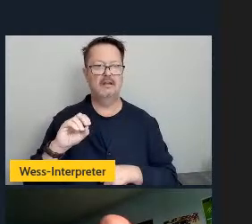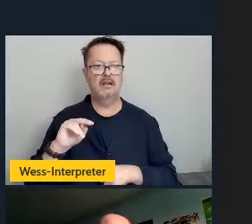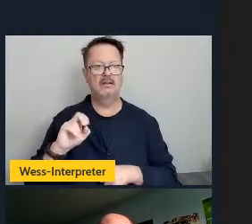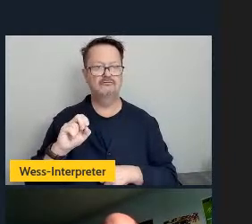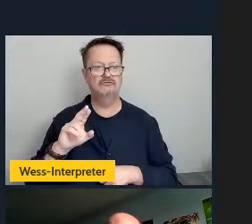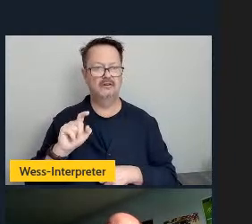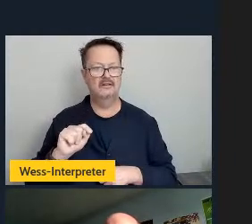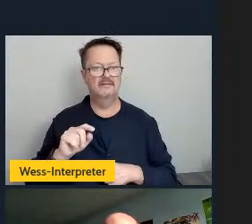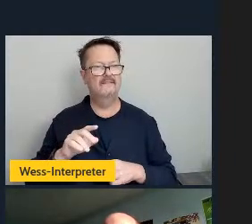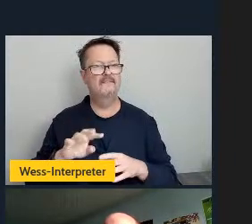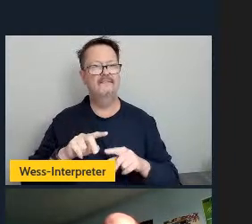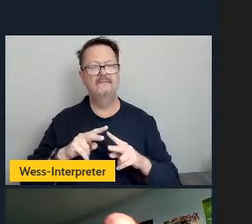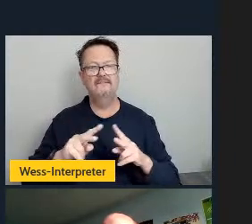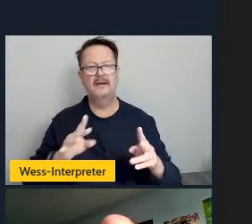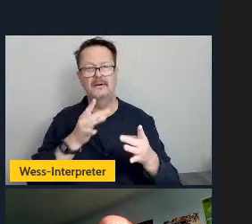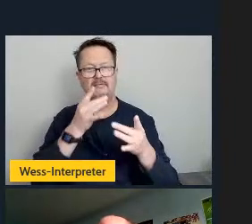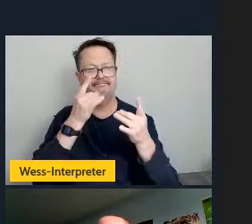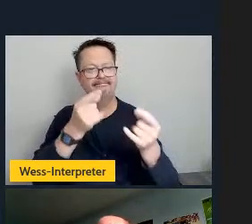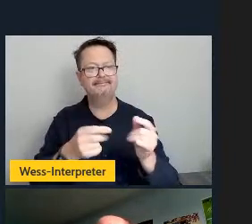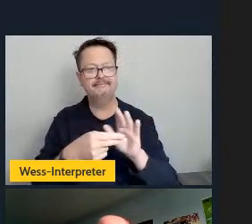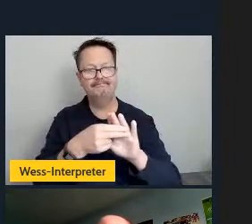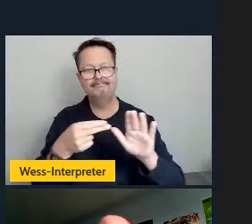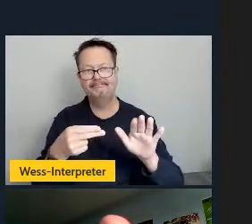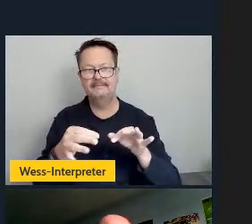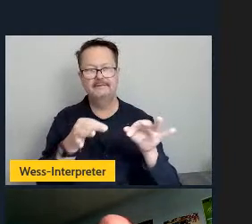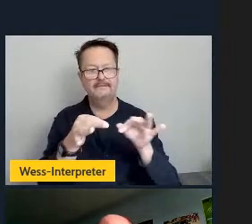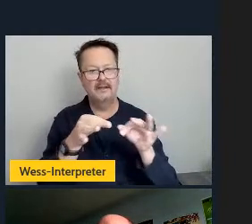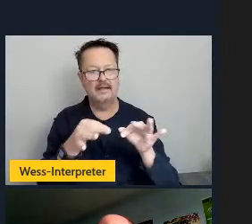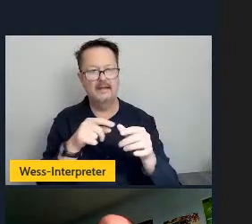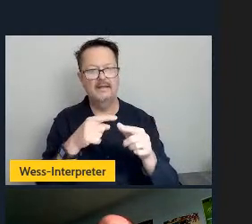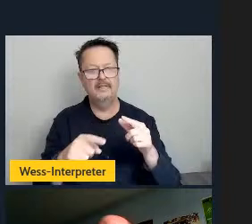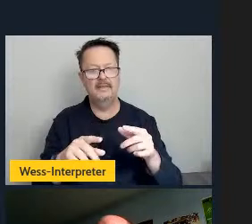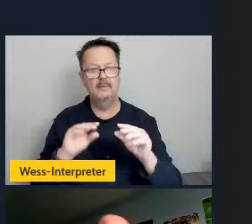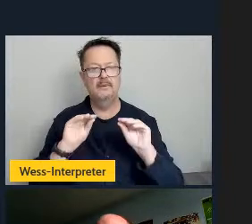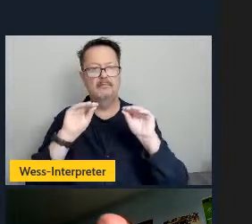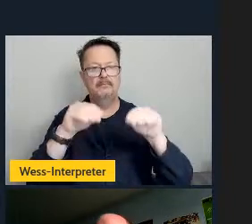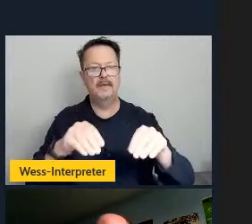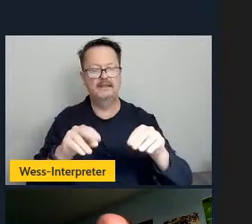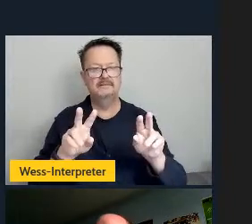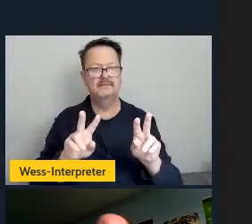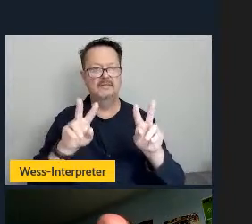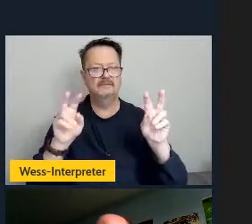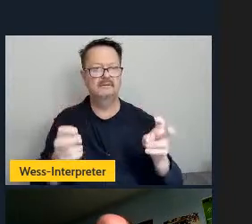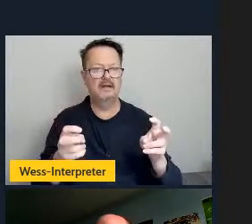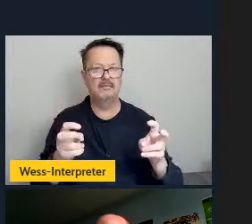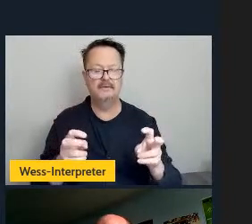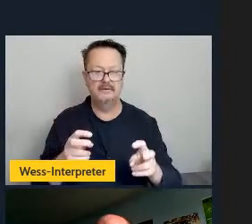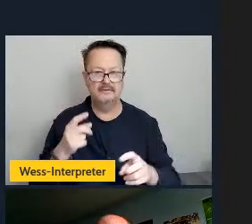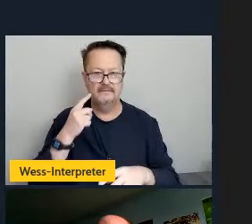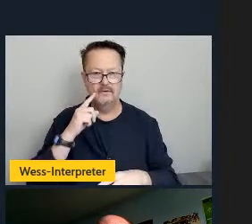very succinctly define, and we pass in the topic ARNs.